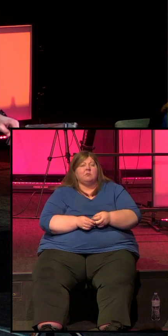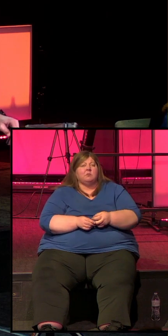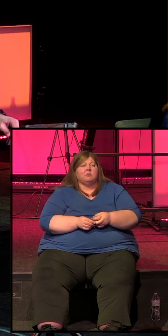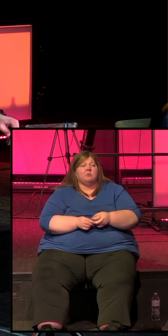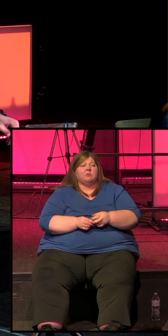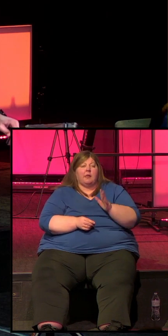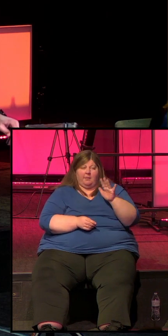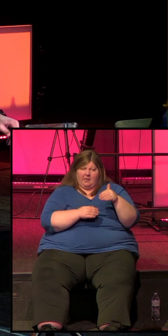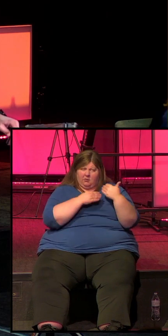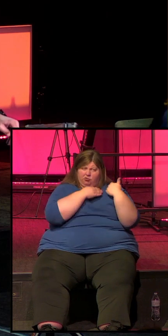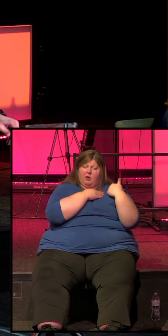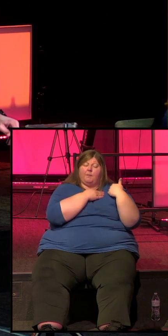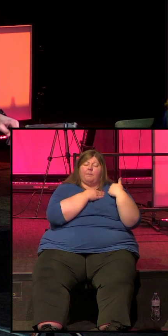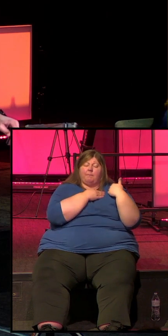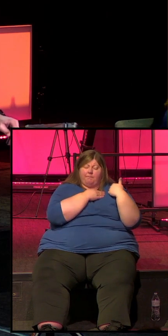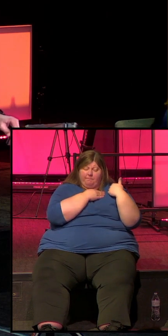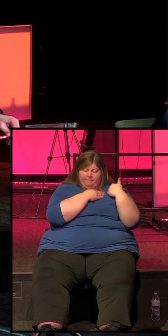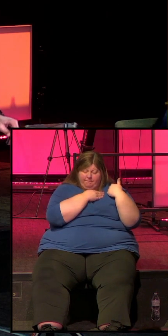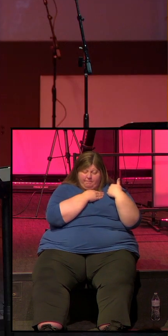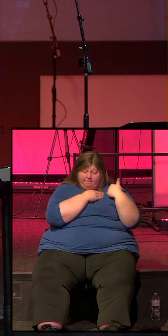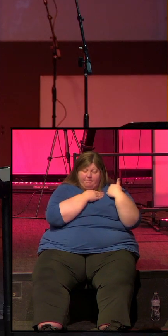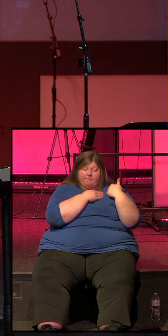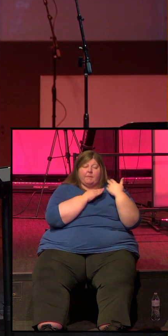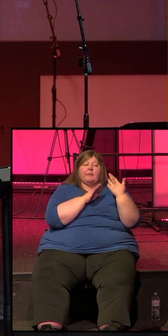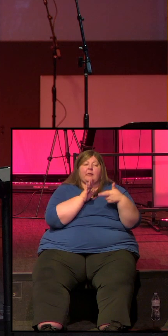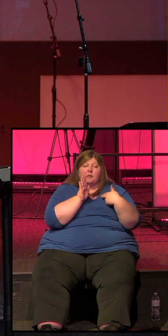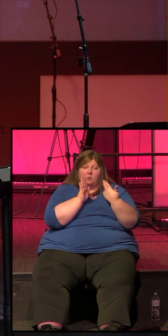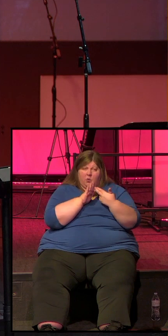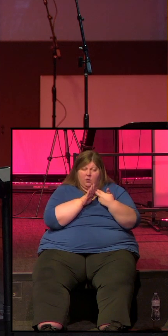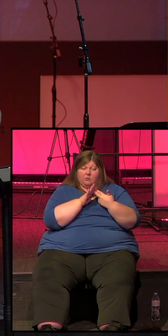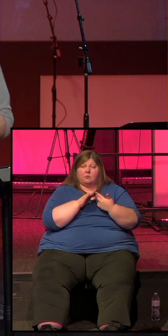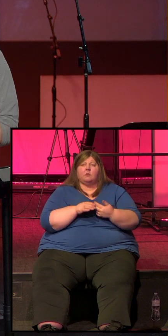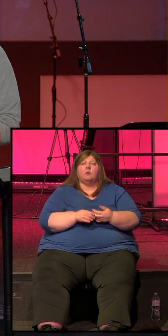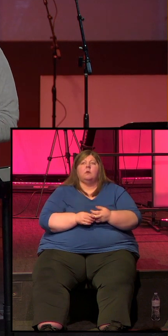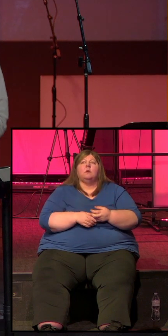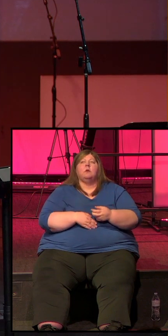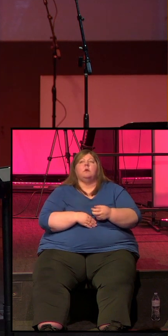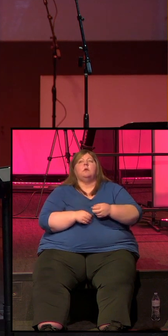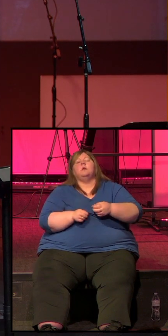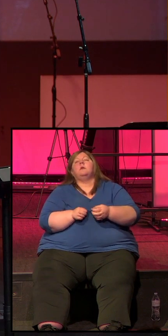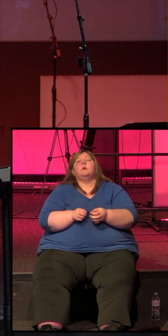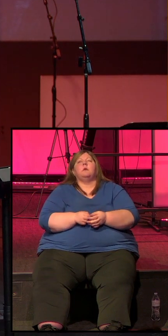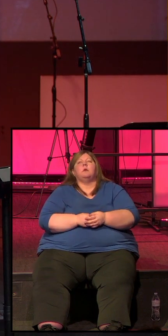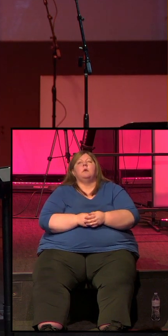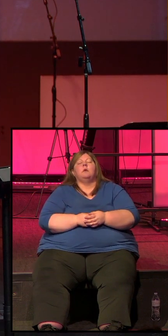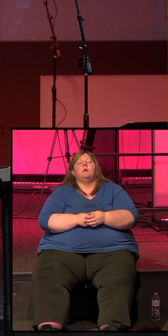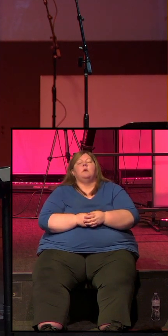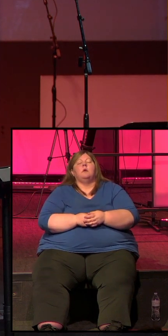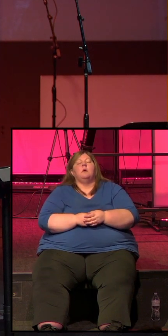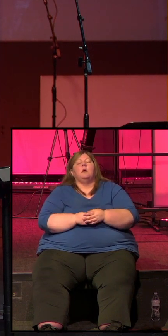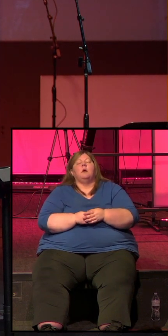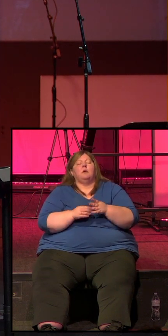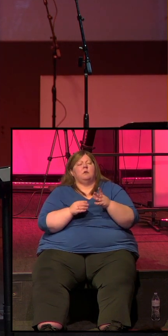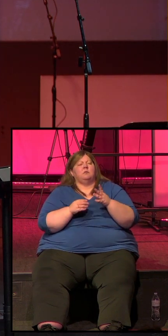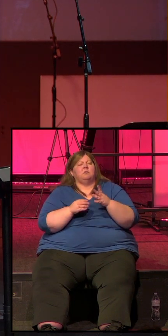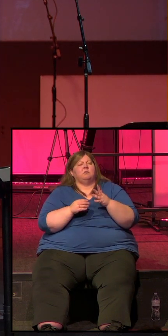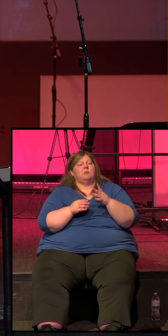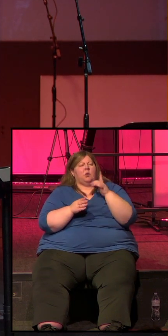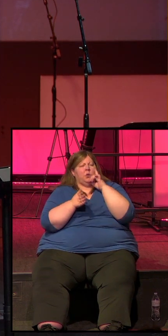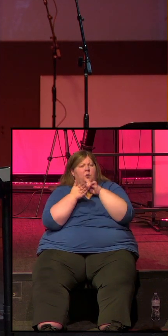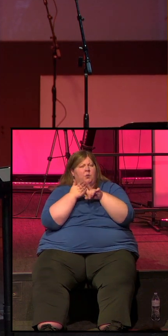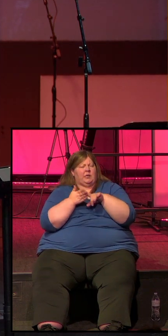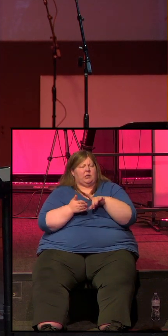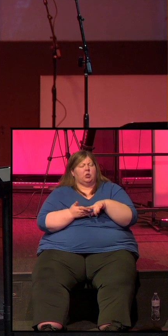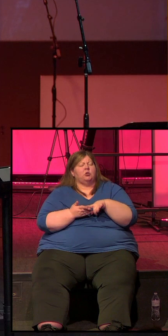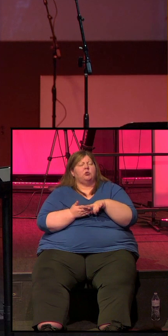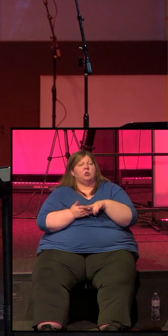That's our job. That's our role. I want to share a crazy statistic with you. As I was looking this up or doing